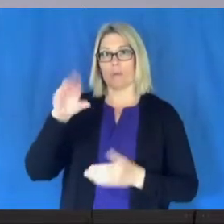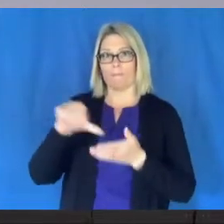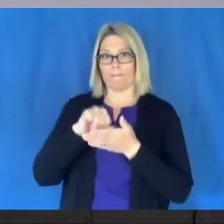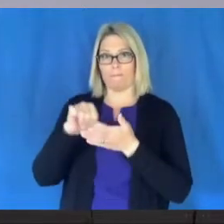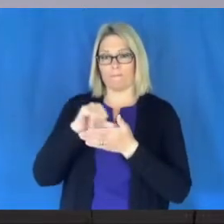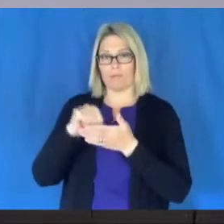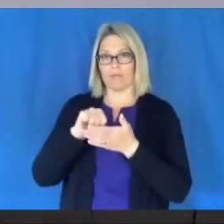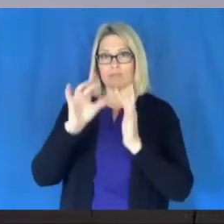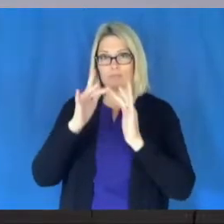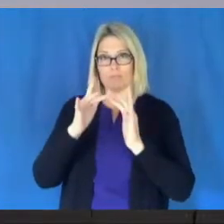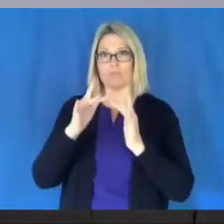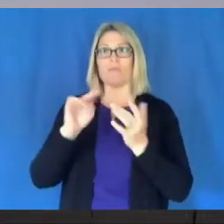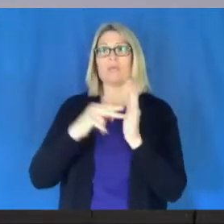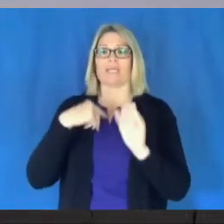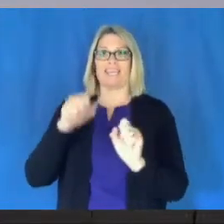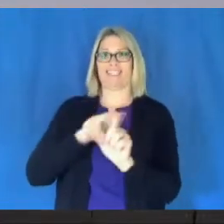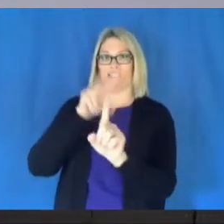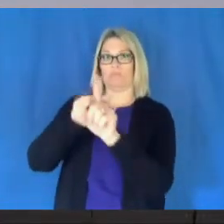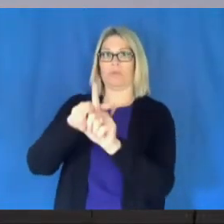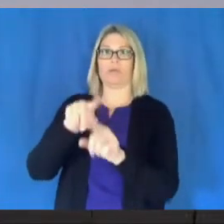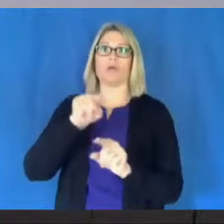appointment at a pharmacy closest to you.